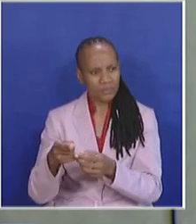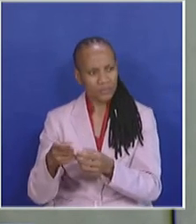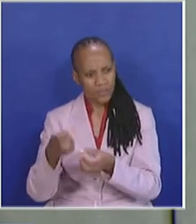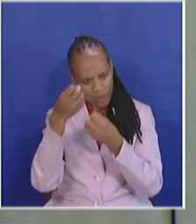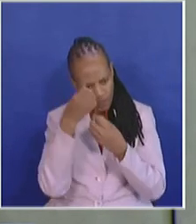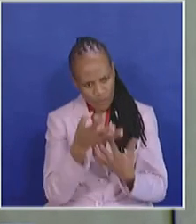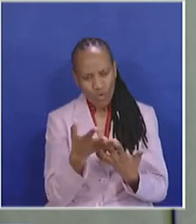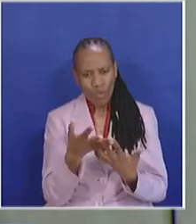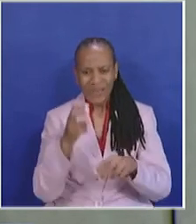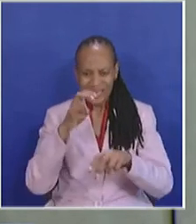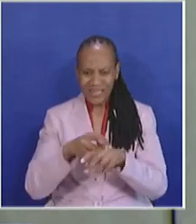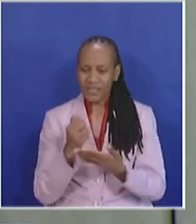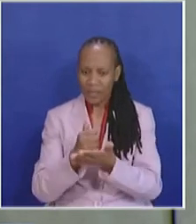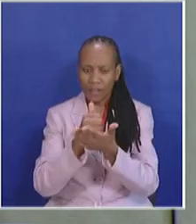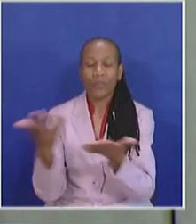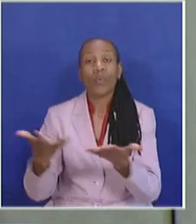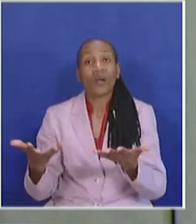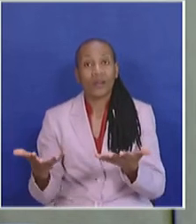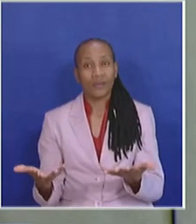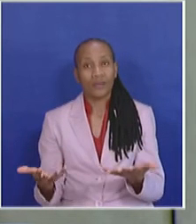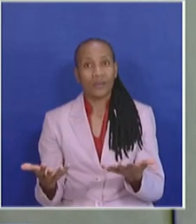deprived citizens.